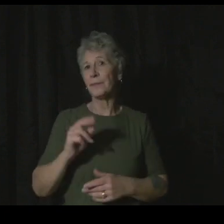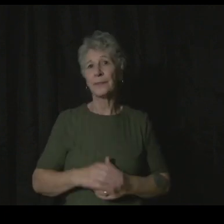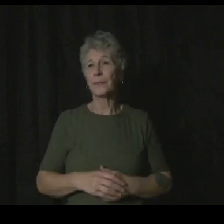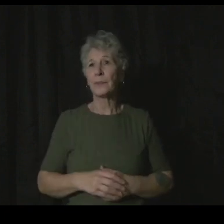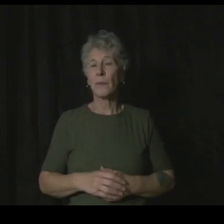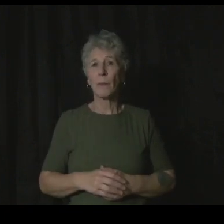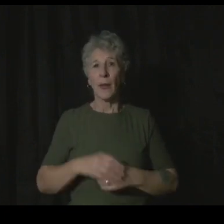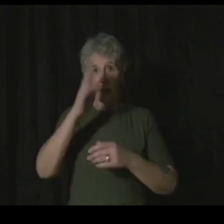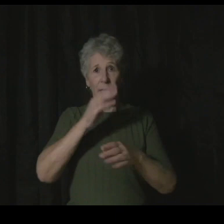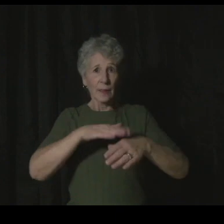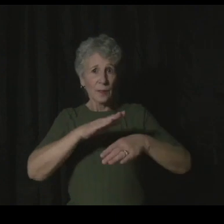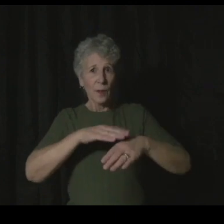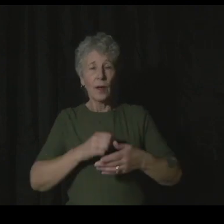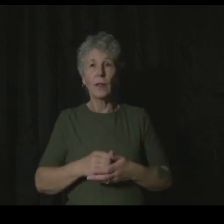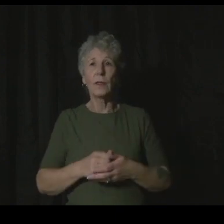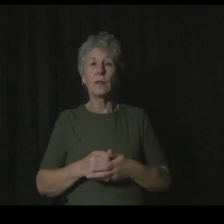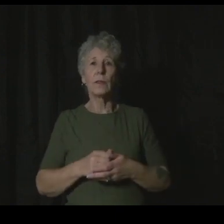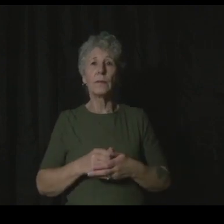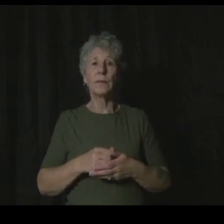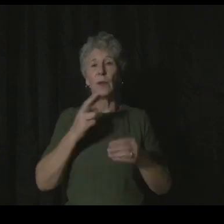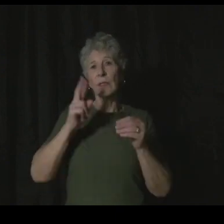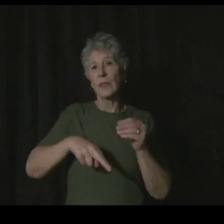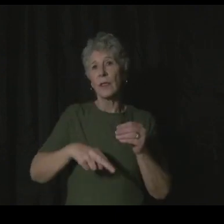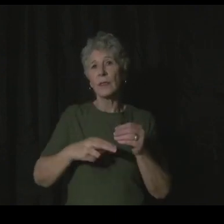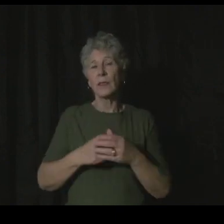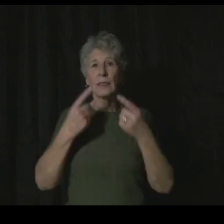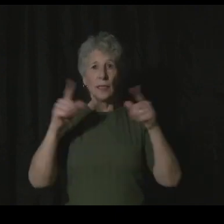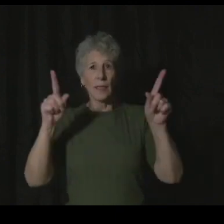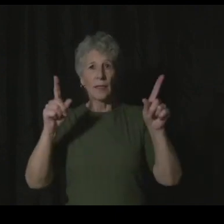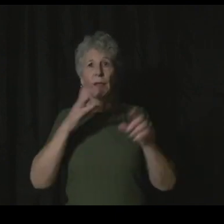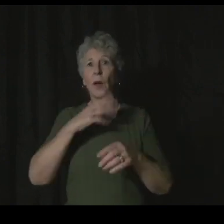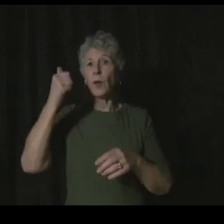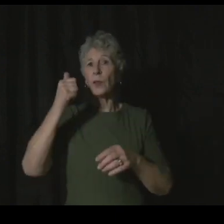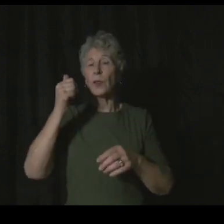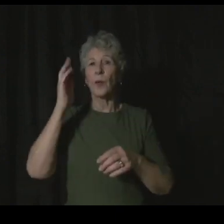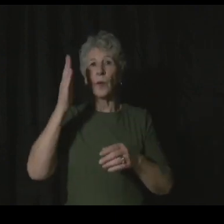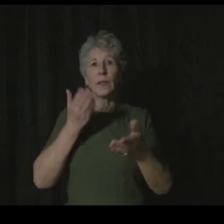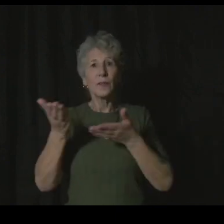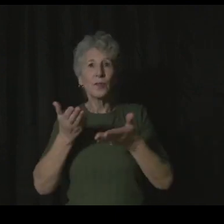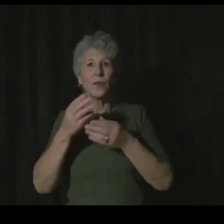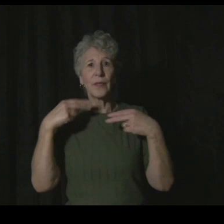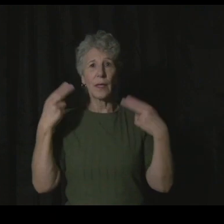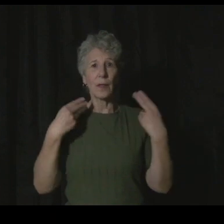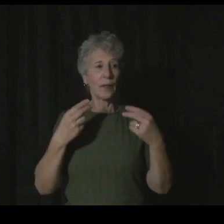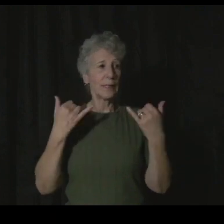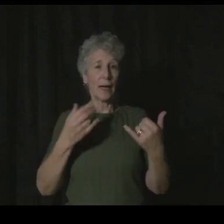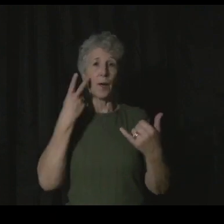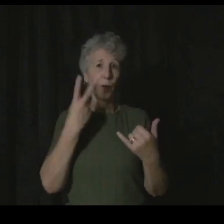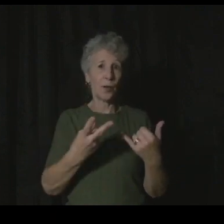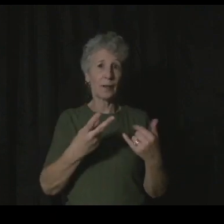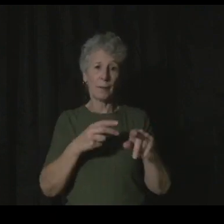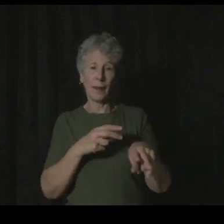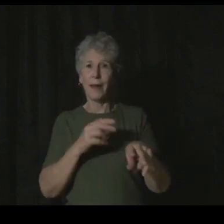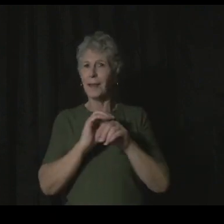God's call in this instance resulted in the declaration that the older would serve the younger. Now, it should be noted that there